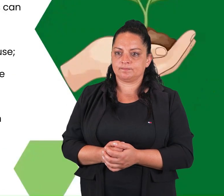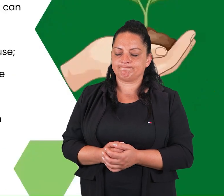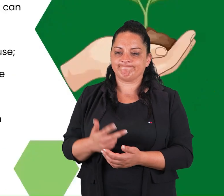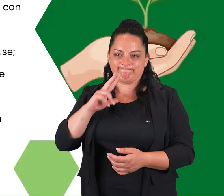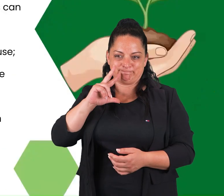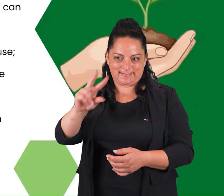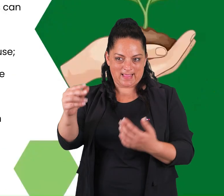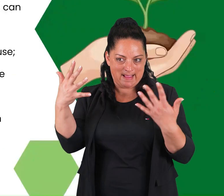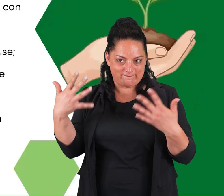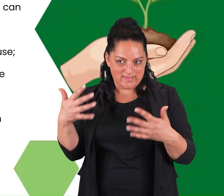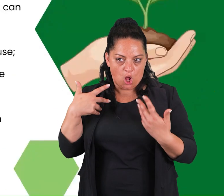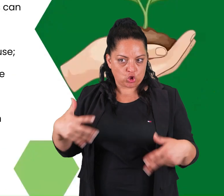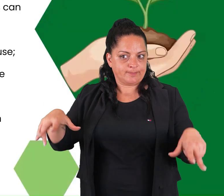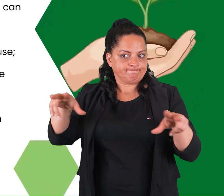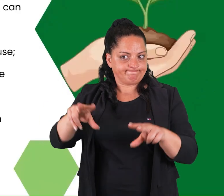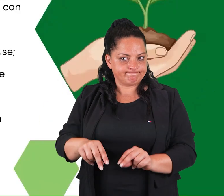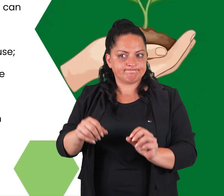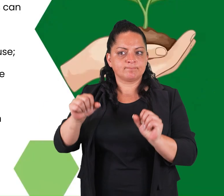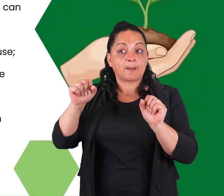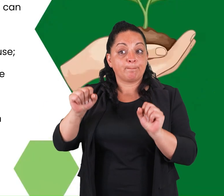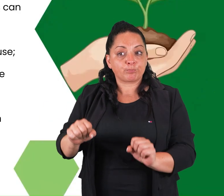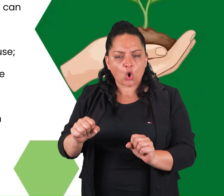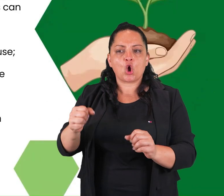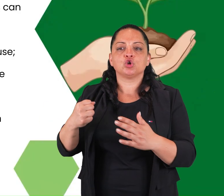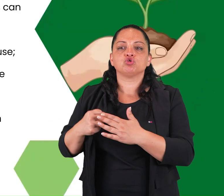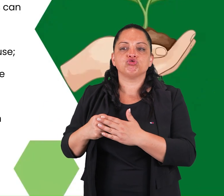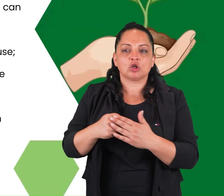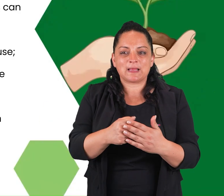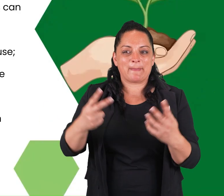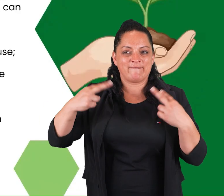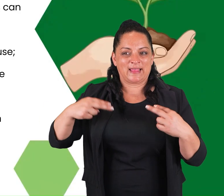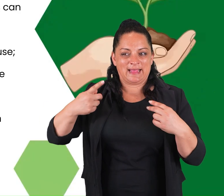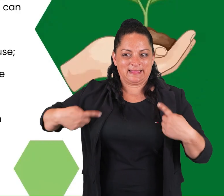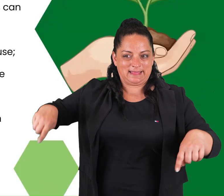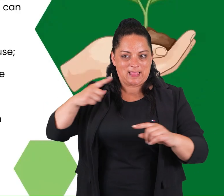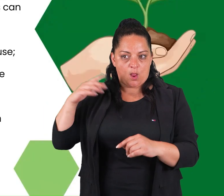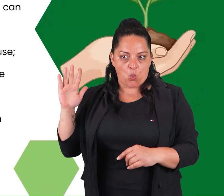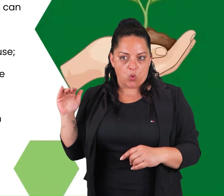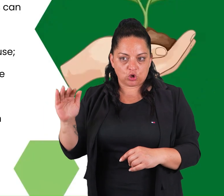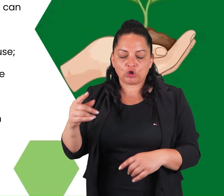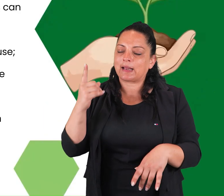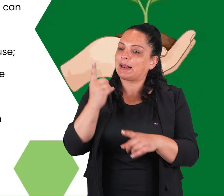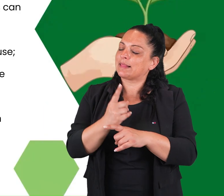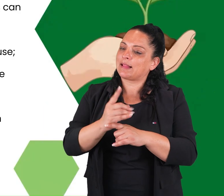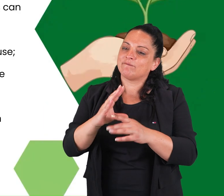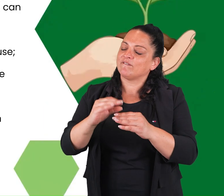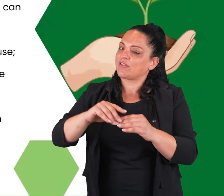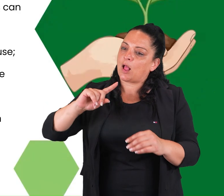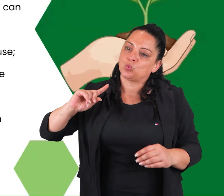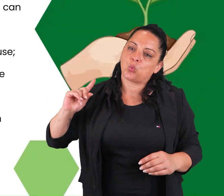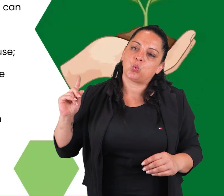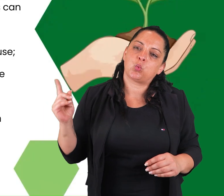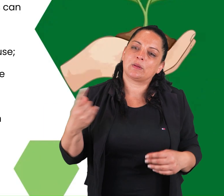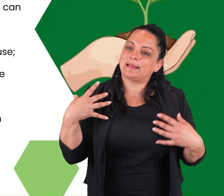As we said, we can apply sustainability in our daily lives, and we should all of us do